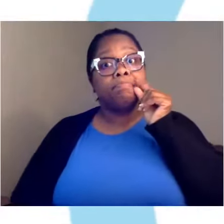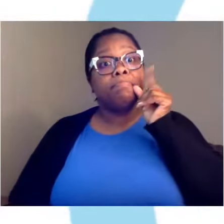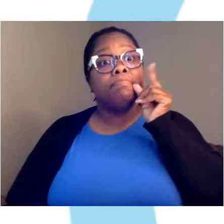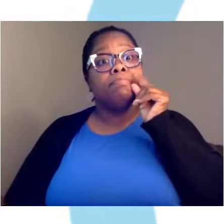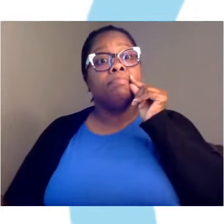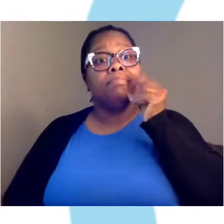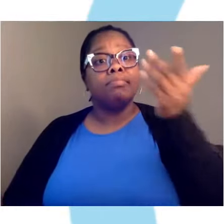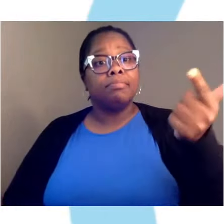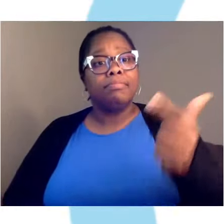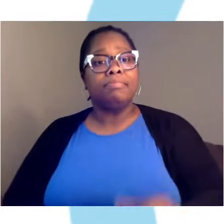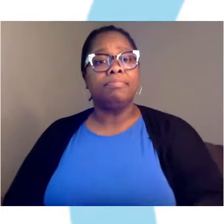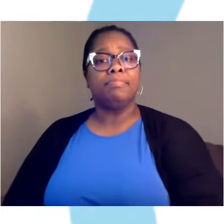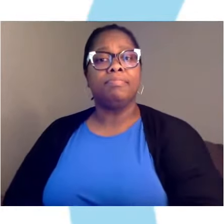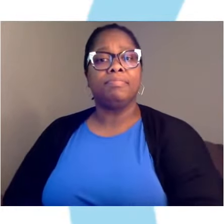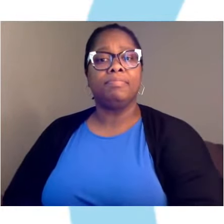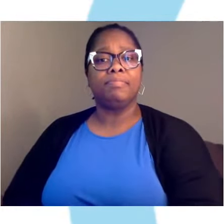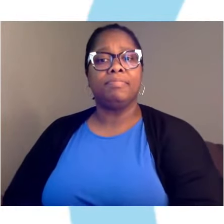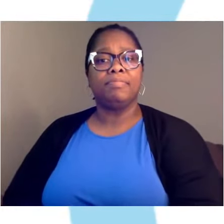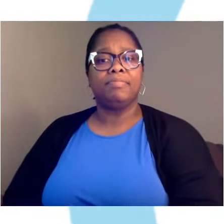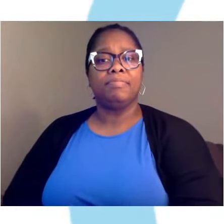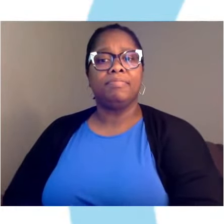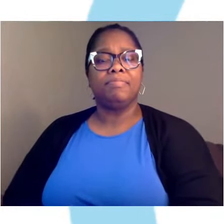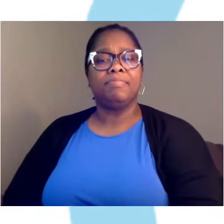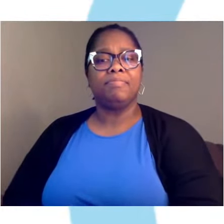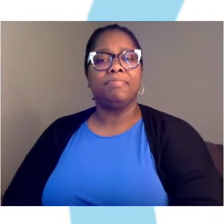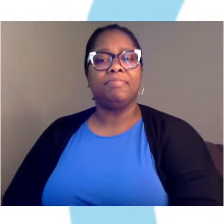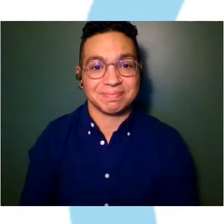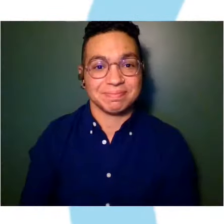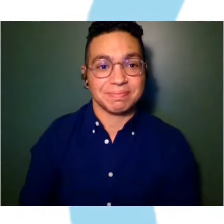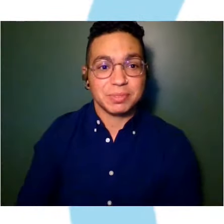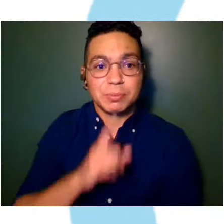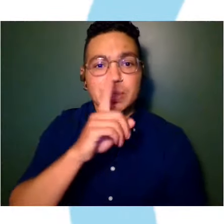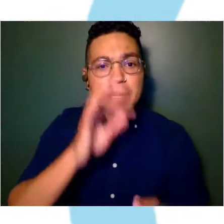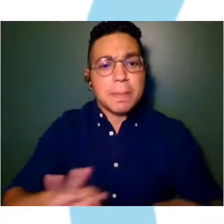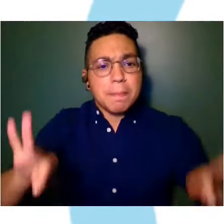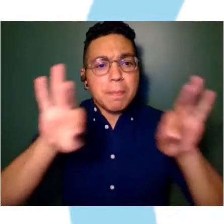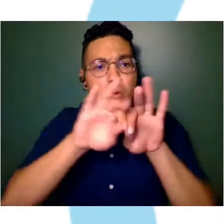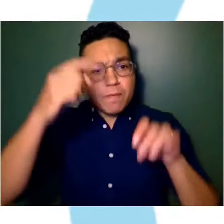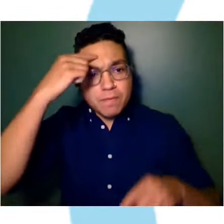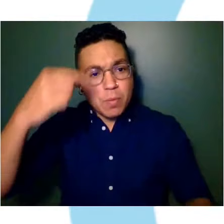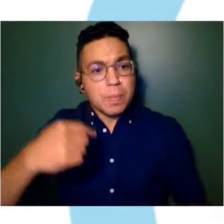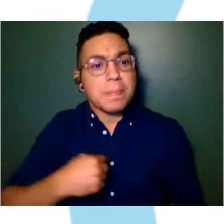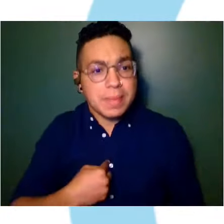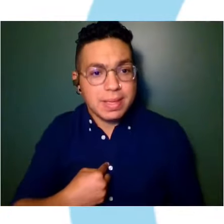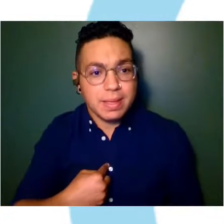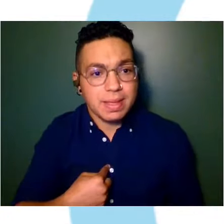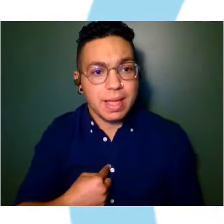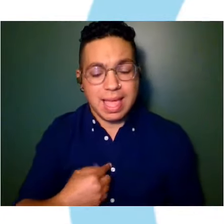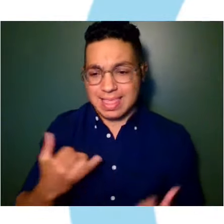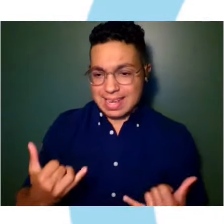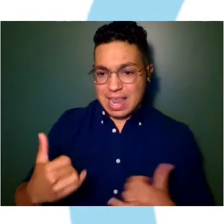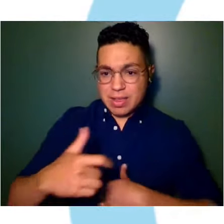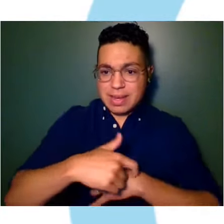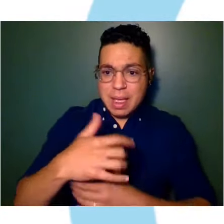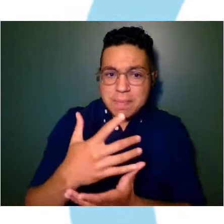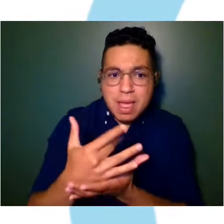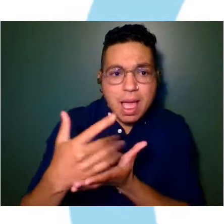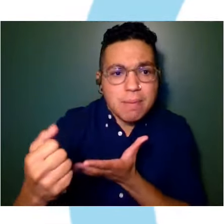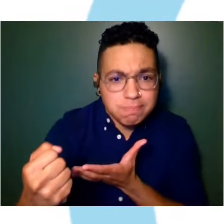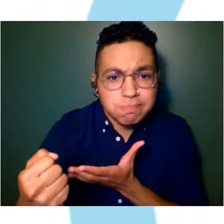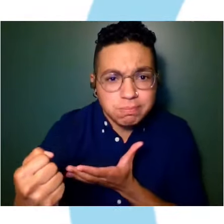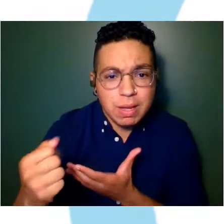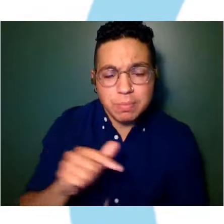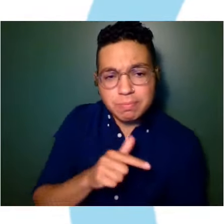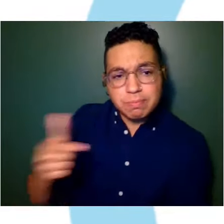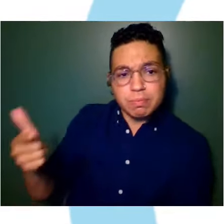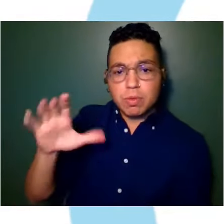That means so much to me. I think that brings us to the hour. I'm gonna pass it over to Colin, but I want to thank